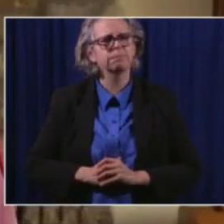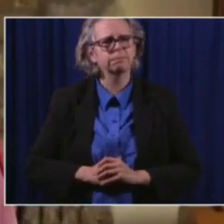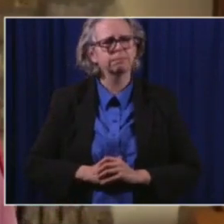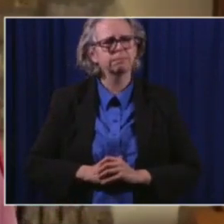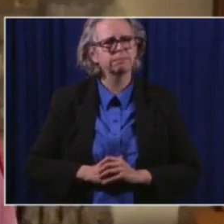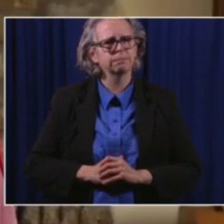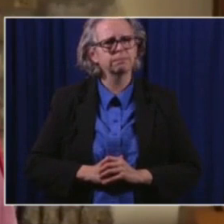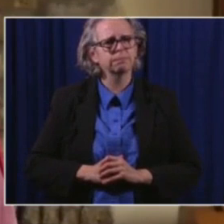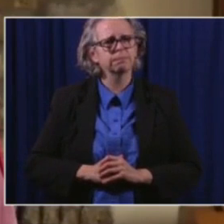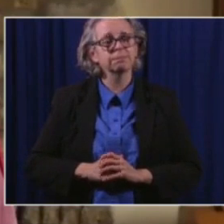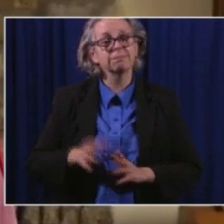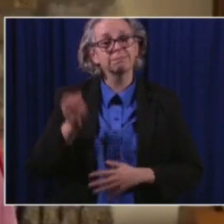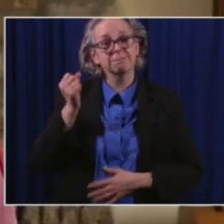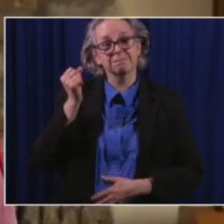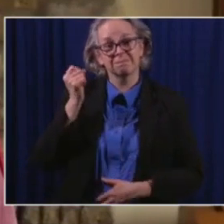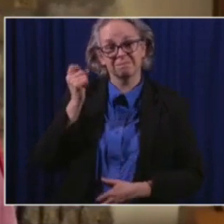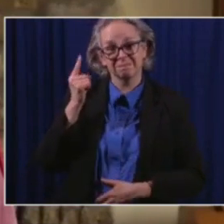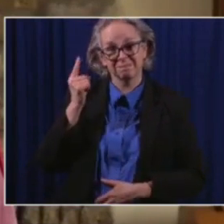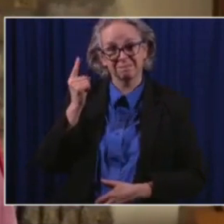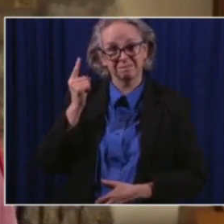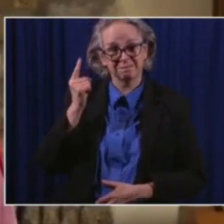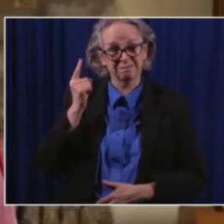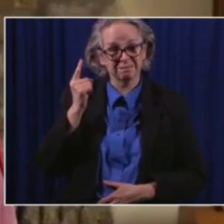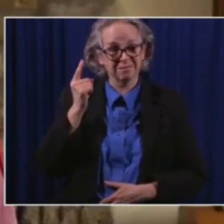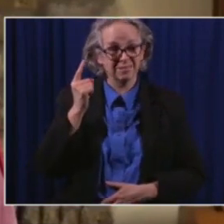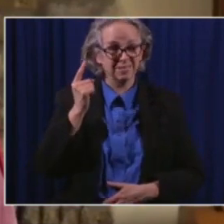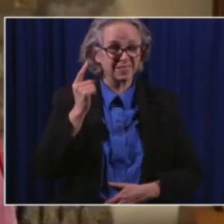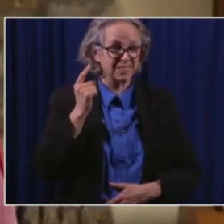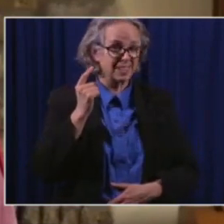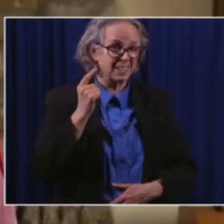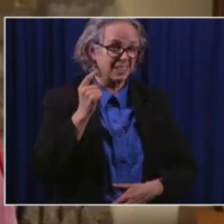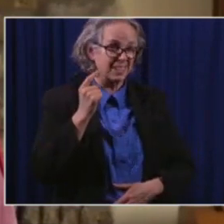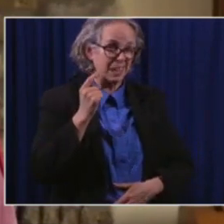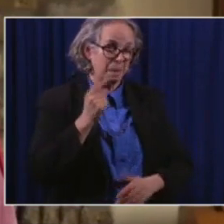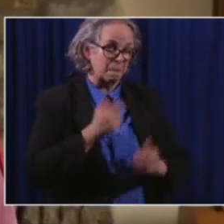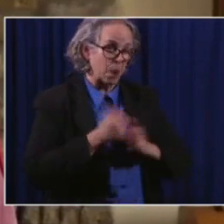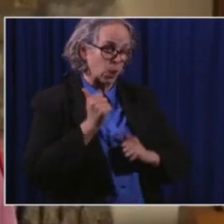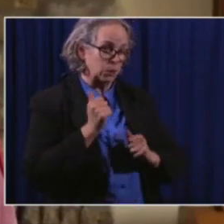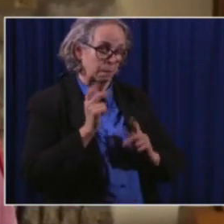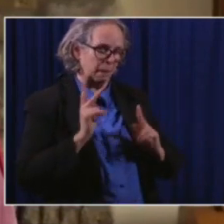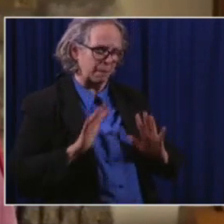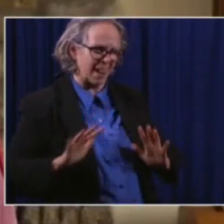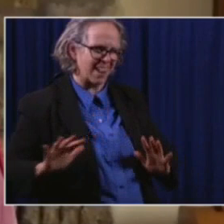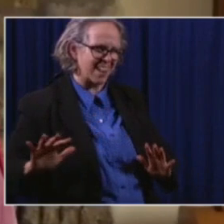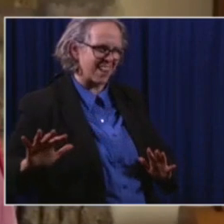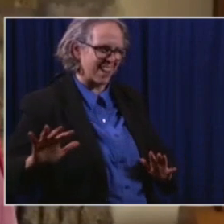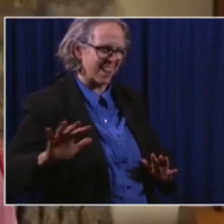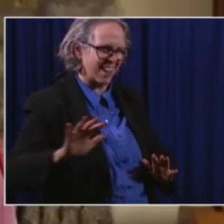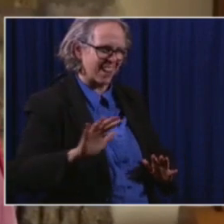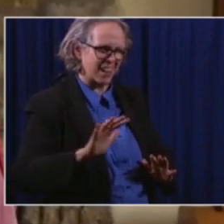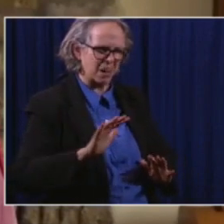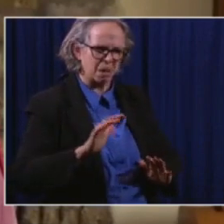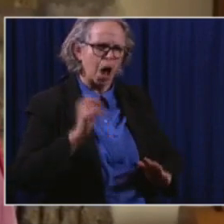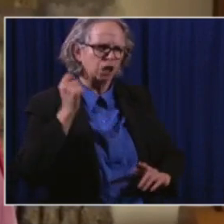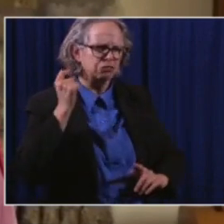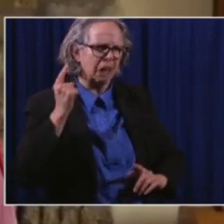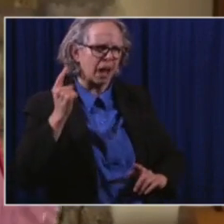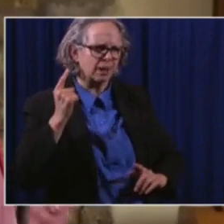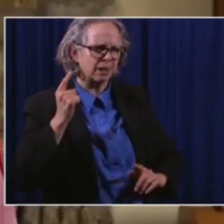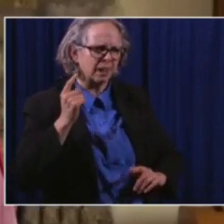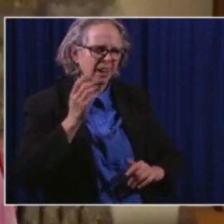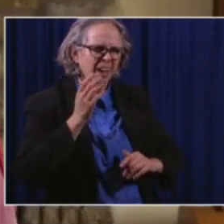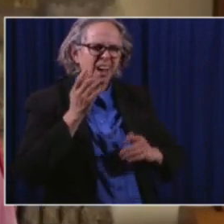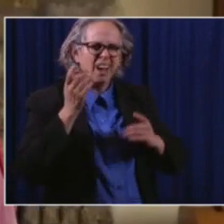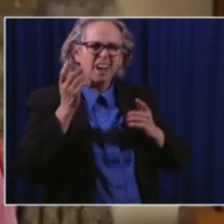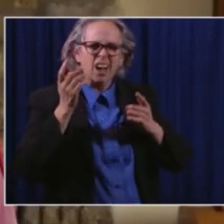all accept the fact, except a few who are out there, that's where it ends, and that we have elections,